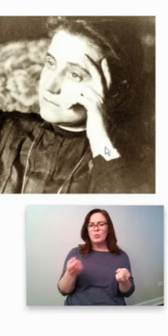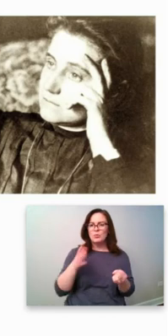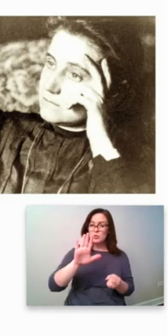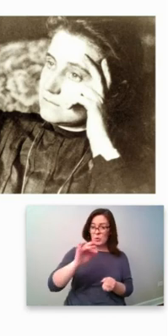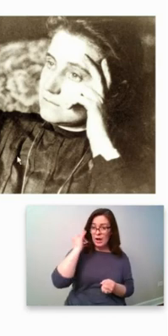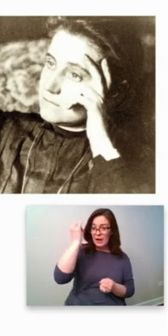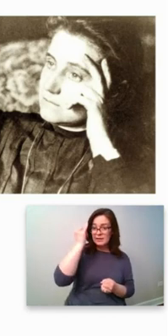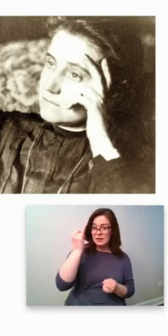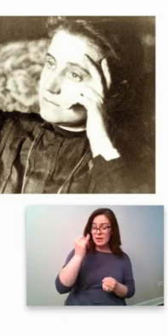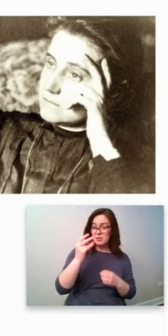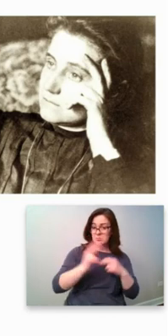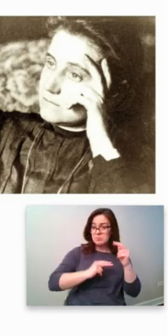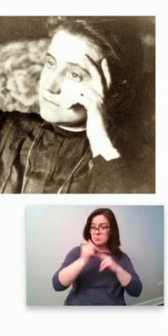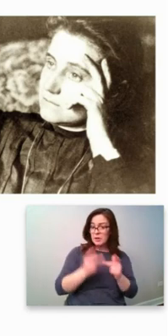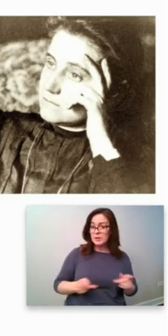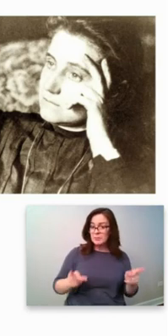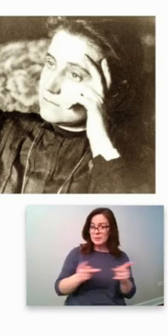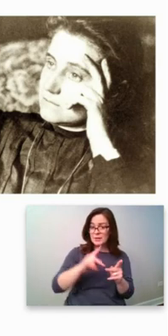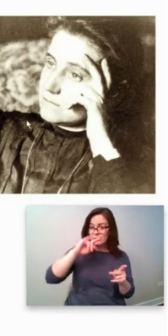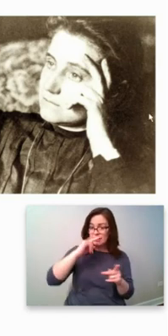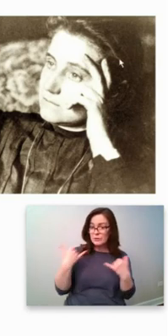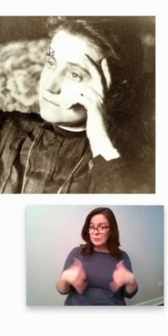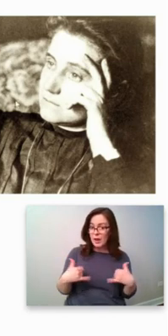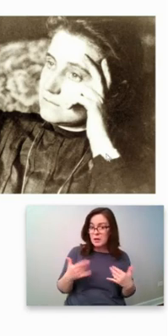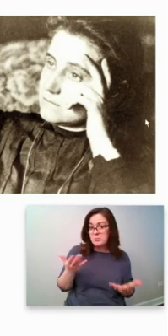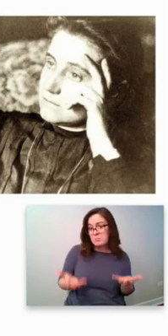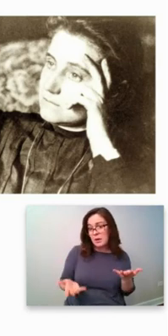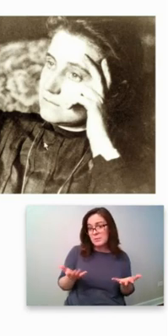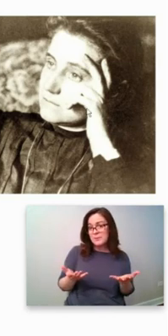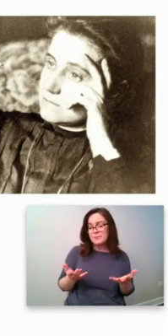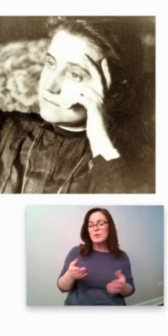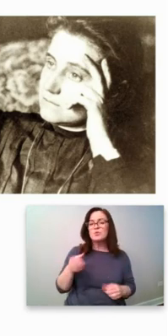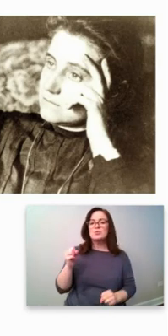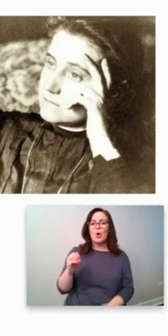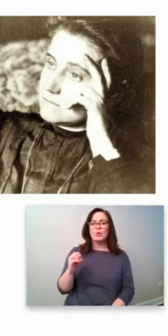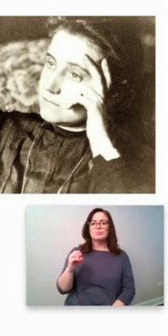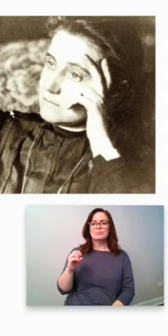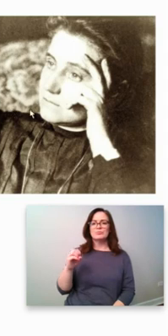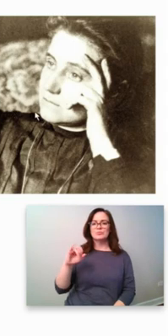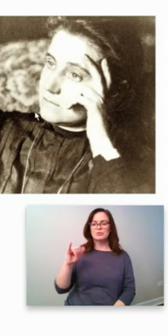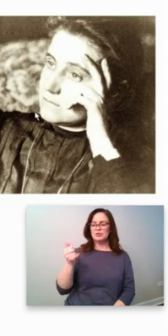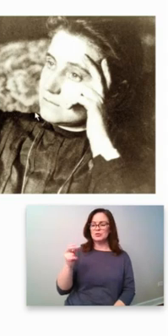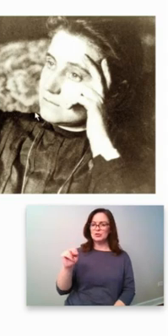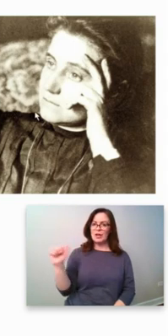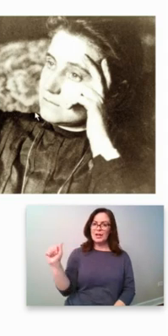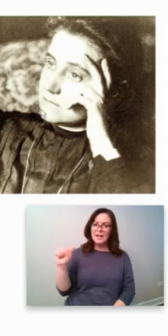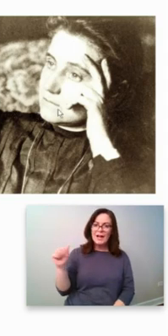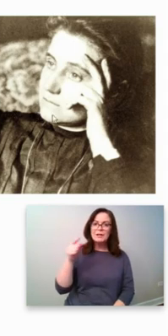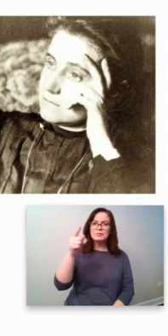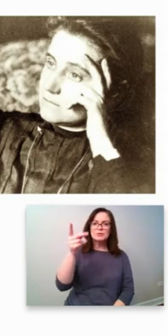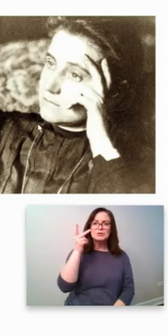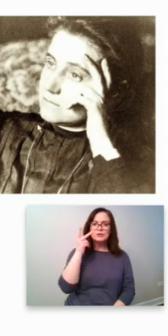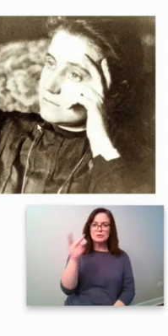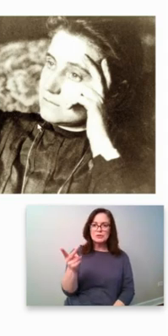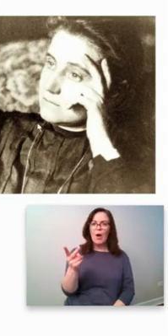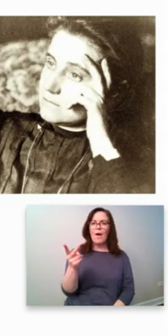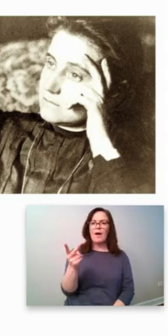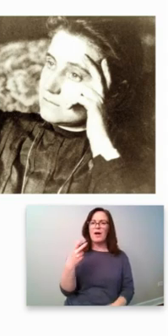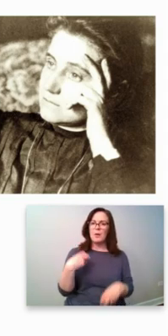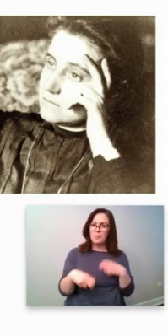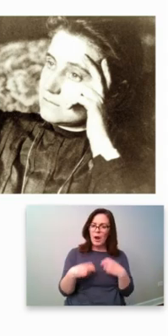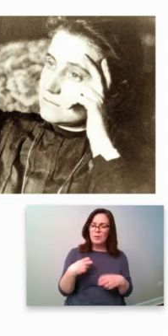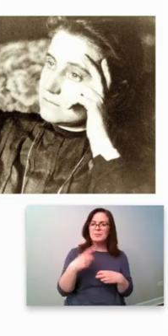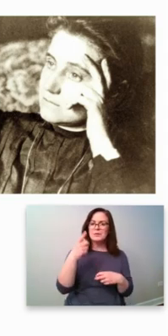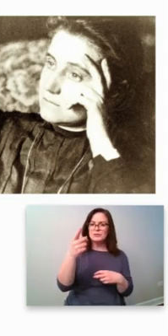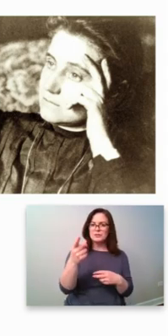these children running around and not being very safe. So she decided to fix that problem. And there's also a junior high